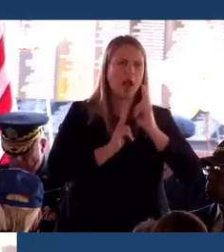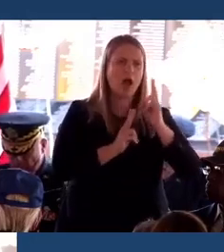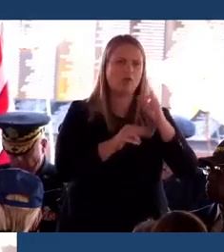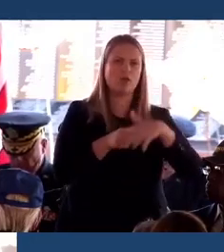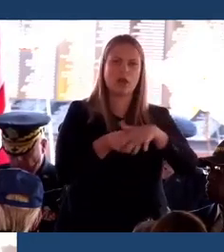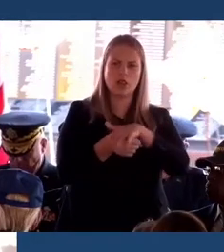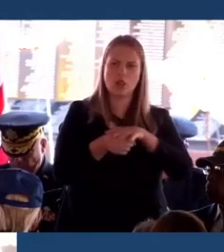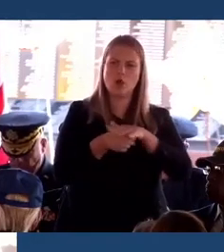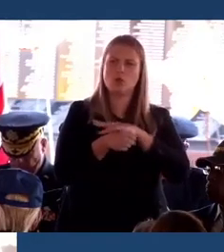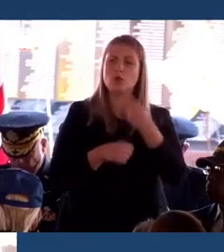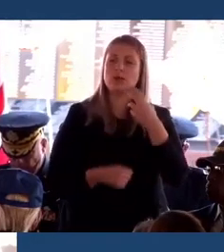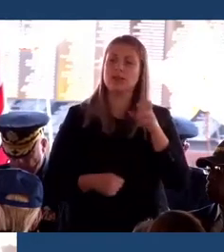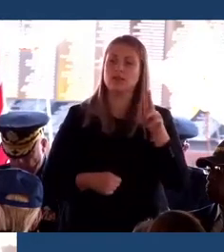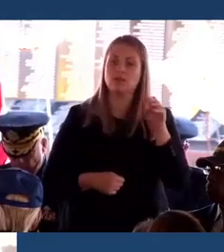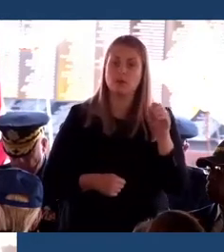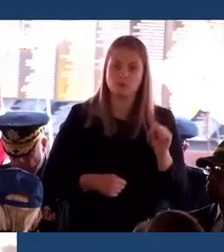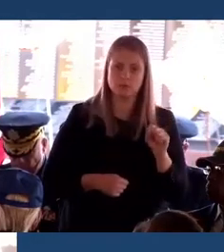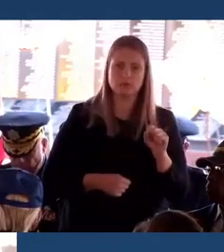local heroes.